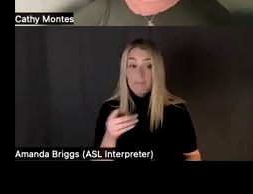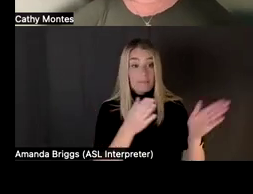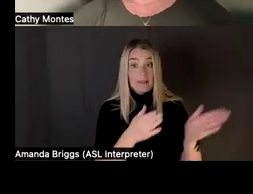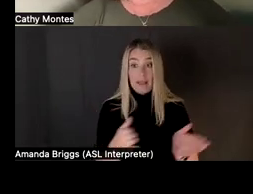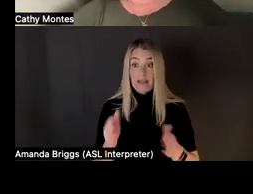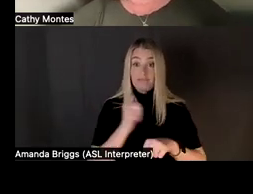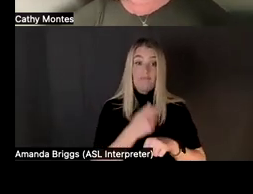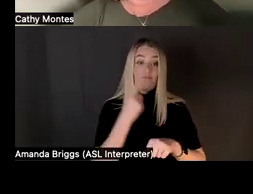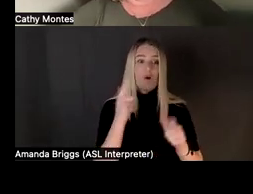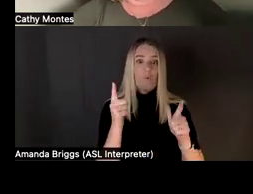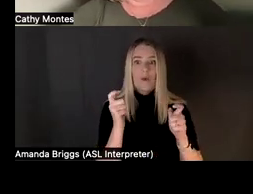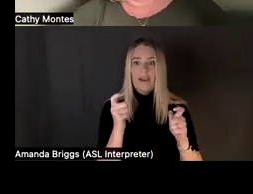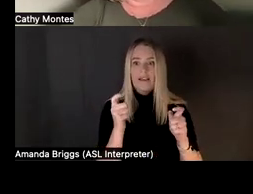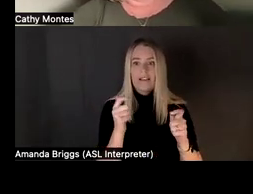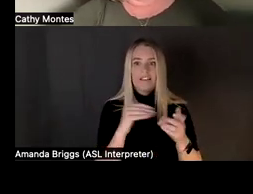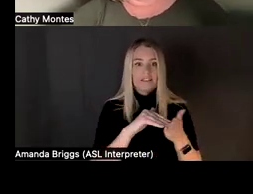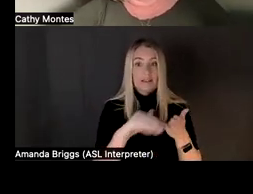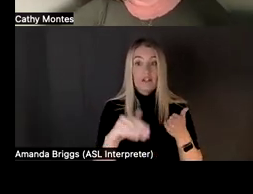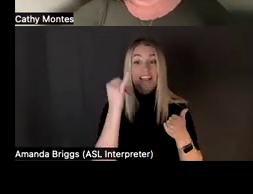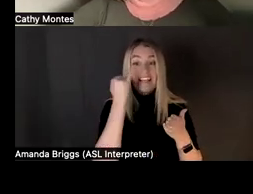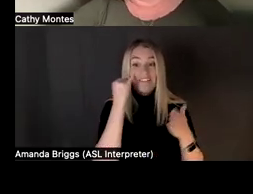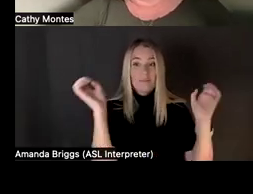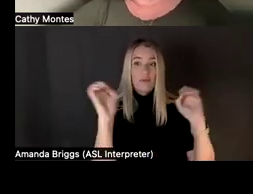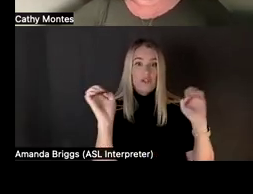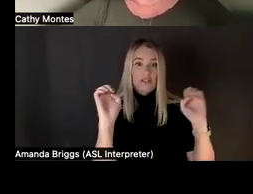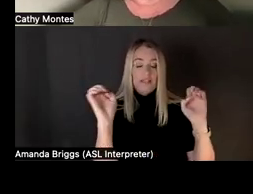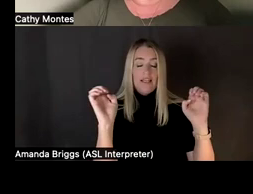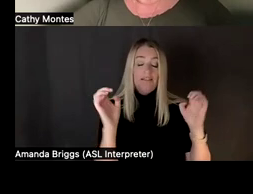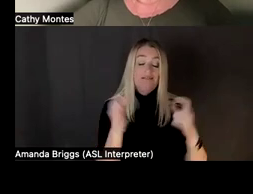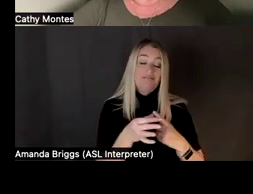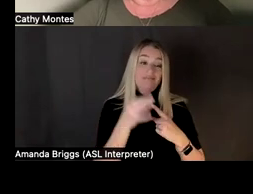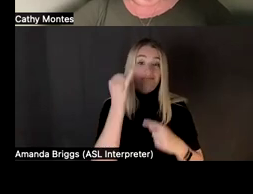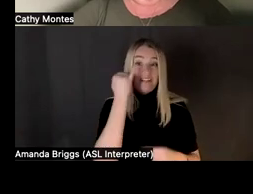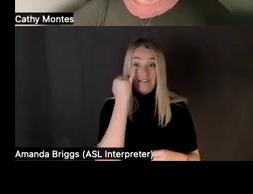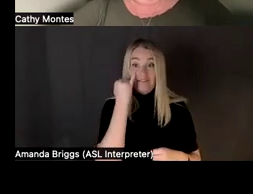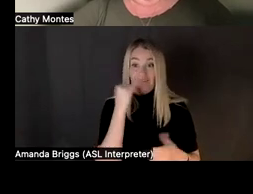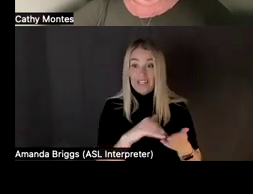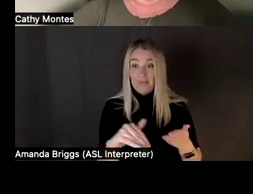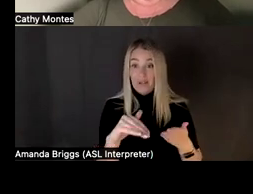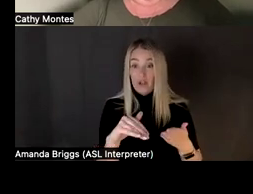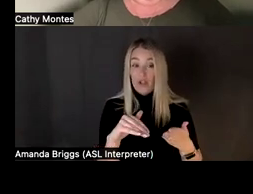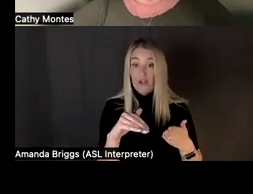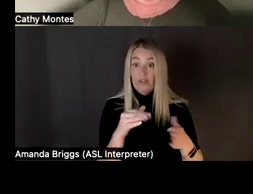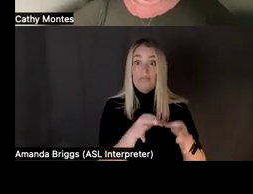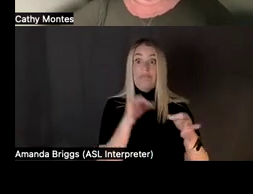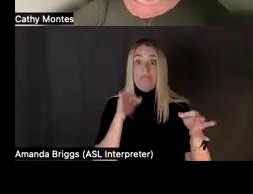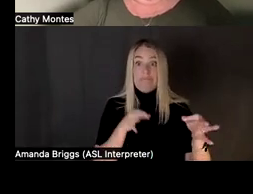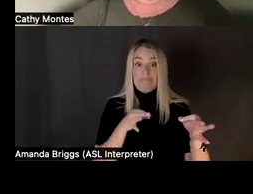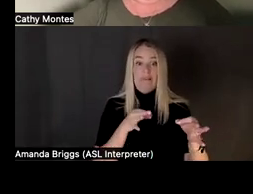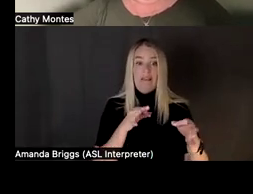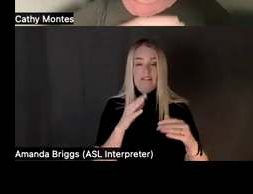quick and efficient dismissal in event of an emergency, especially if dismissal is earlier than typical